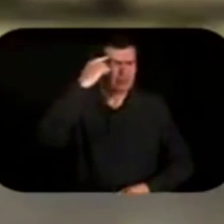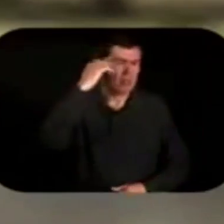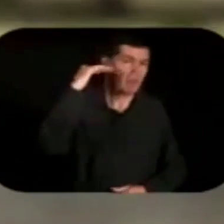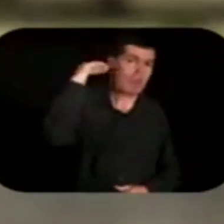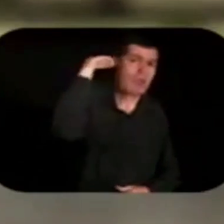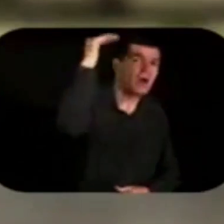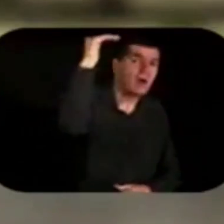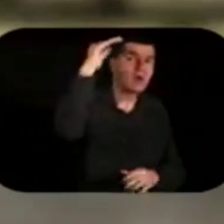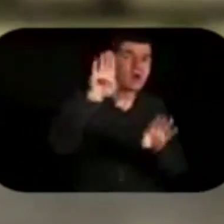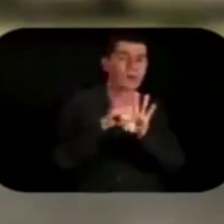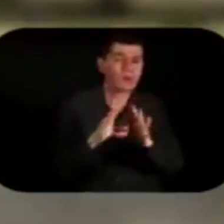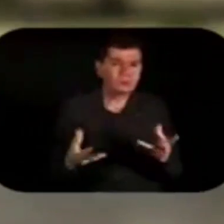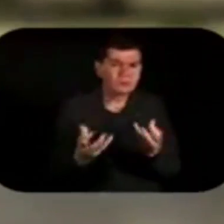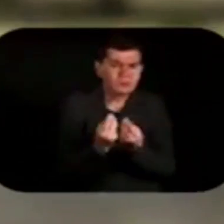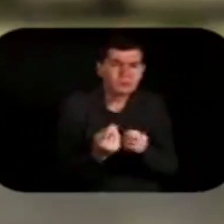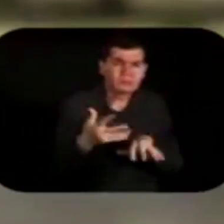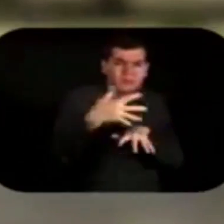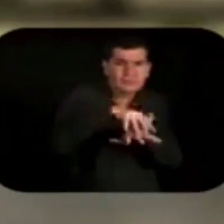to grow,